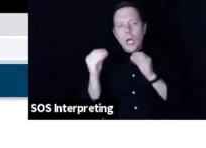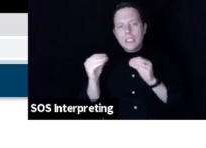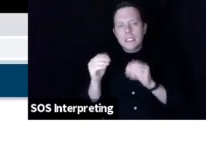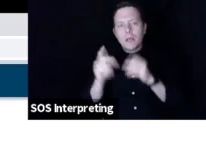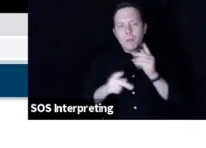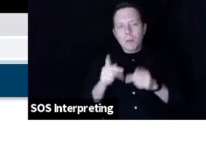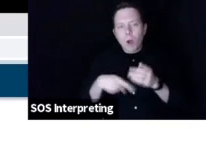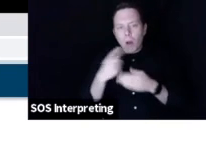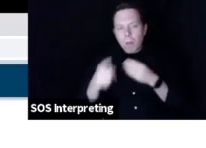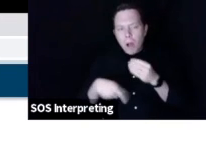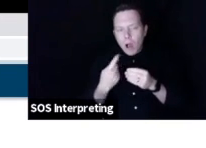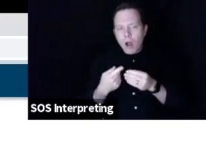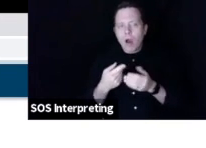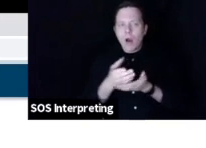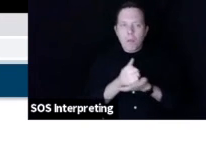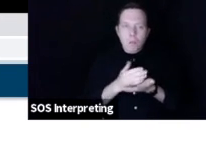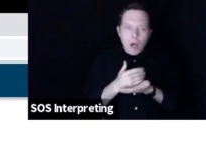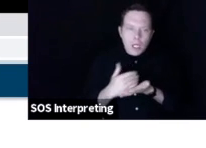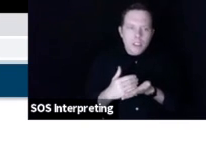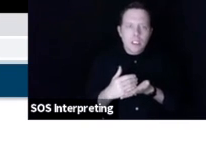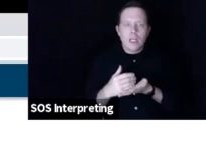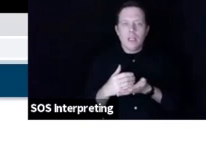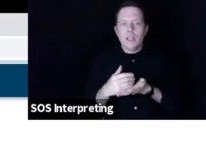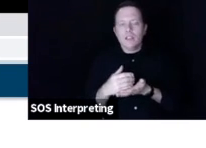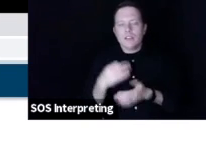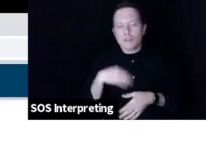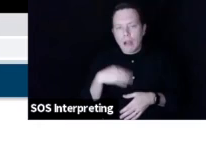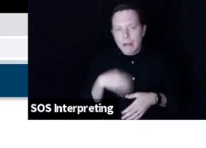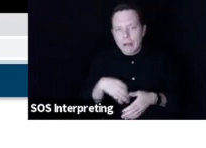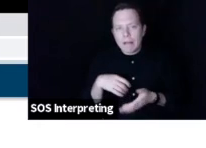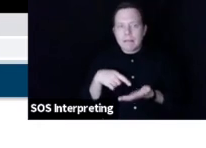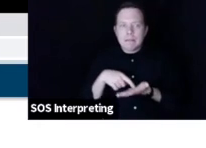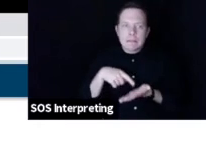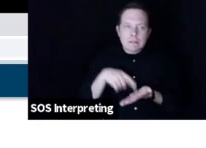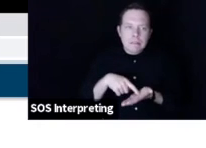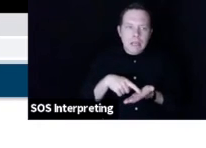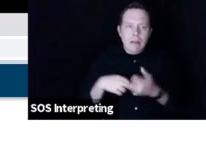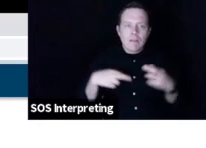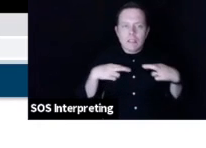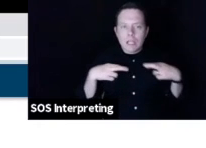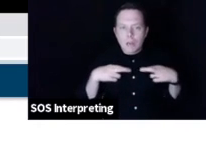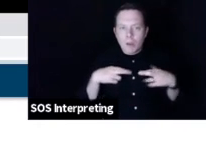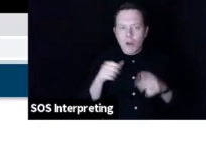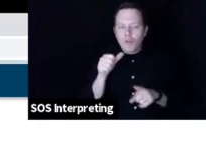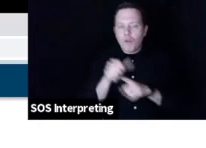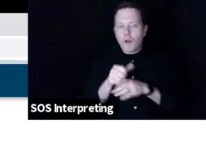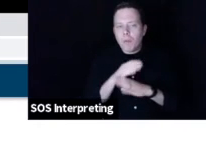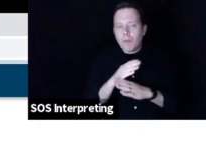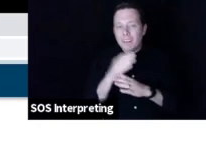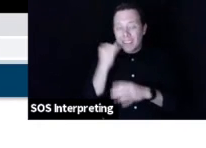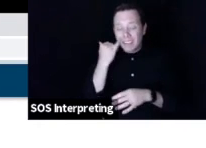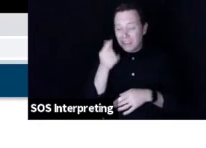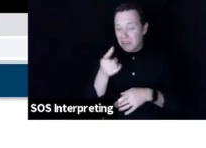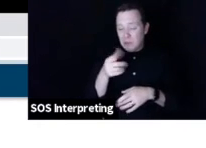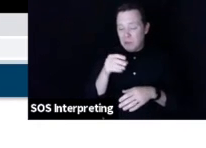credit, debt, retirement, and fraud prevention. If you were affected by the wildfires or perhaps lost your